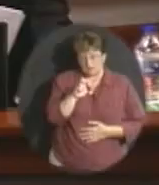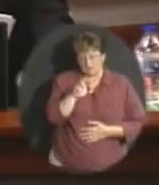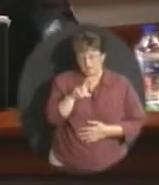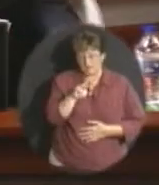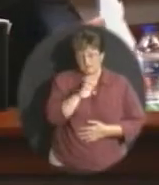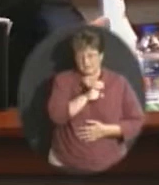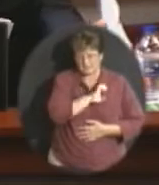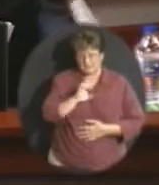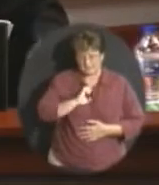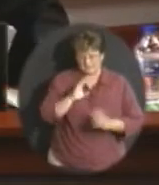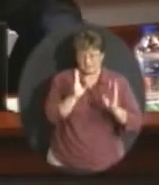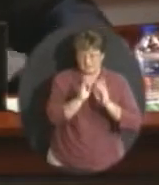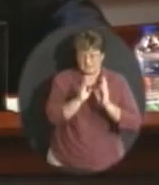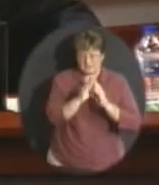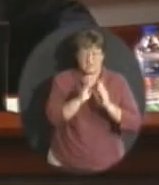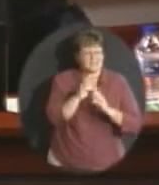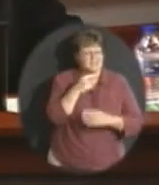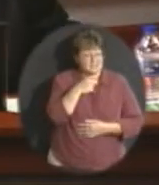45 minutes, please.